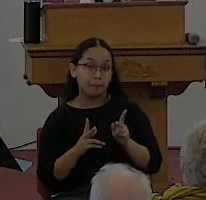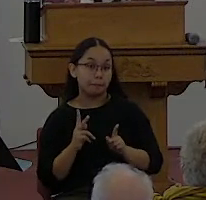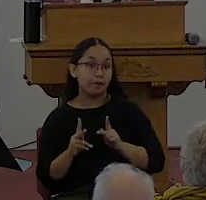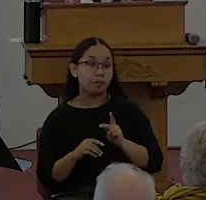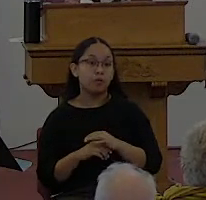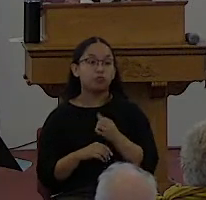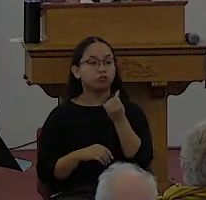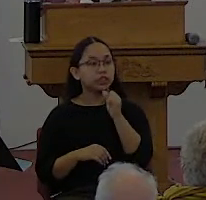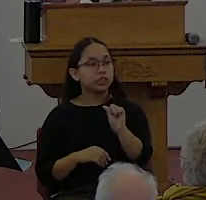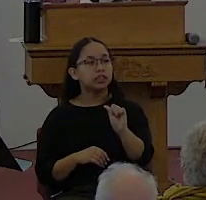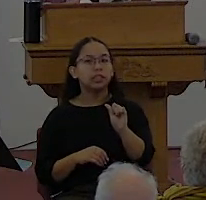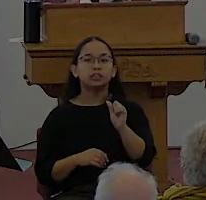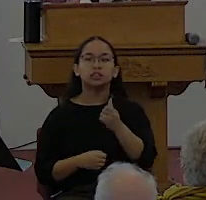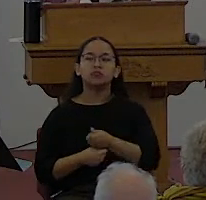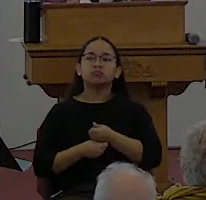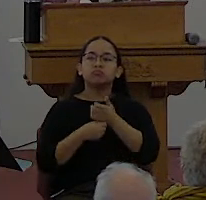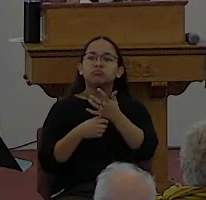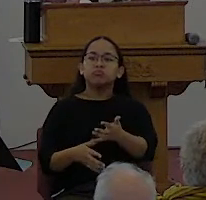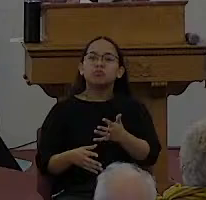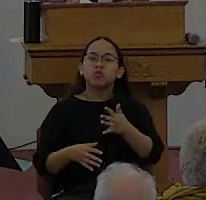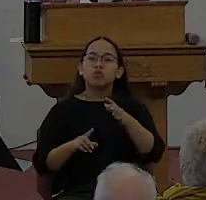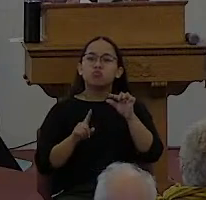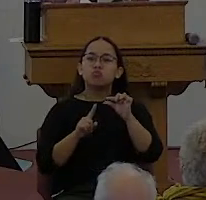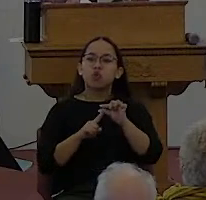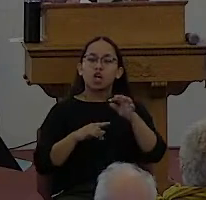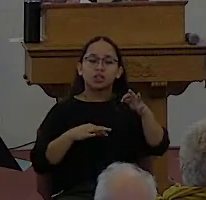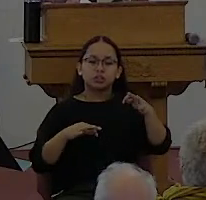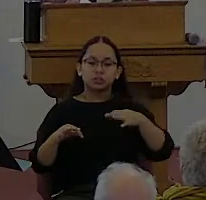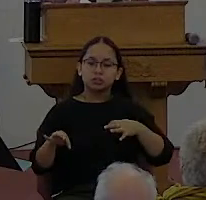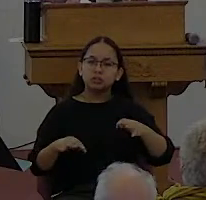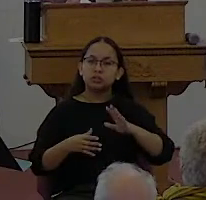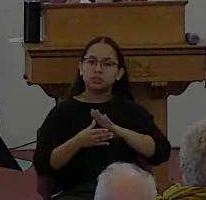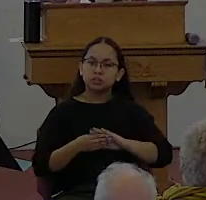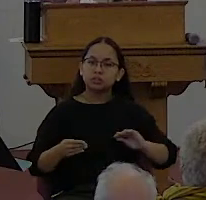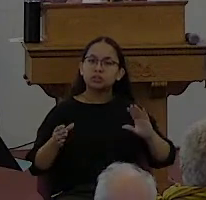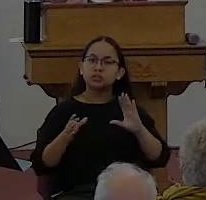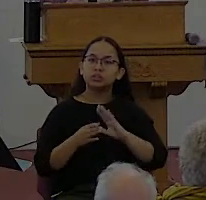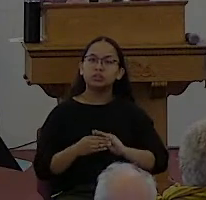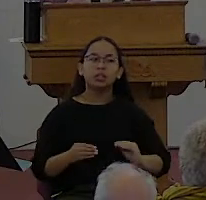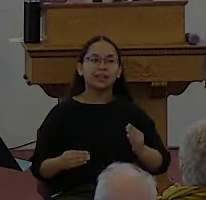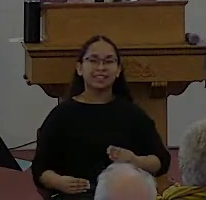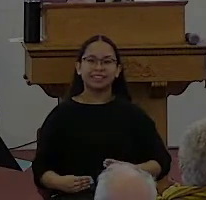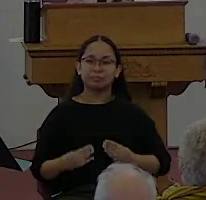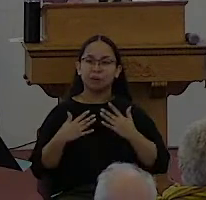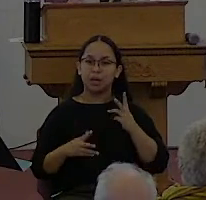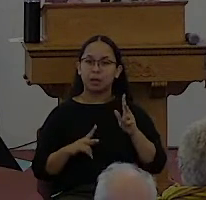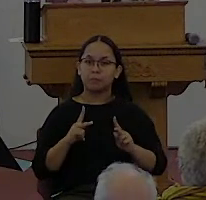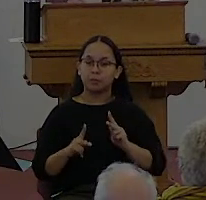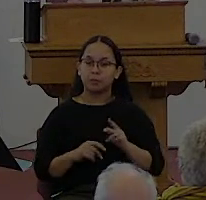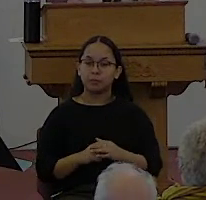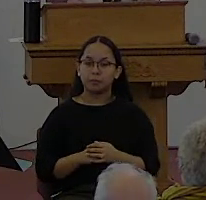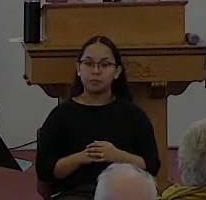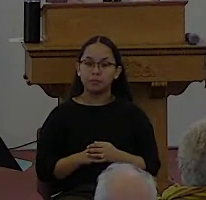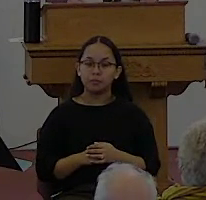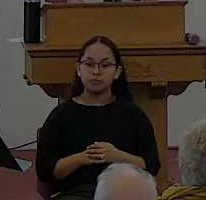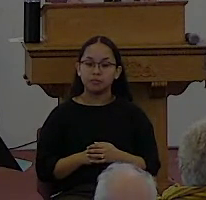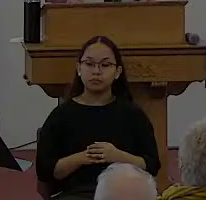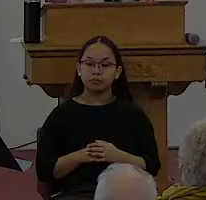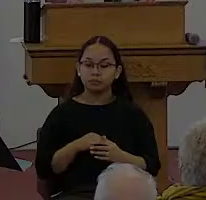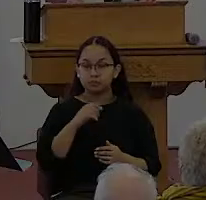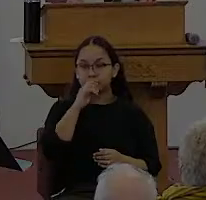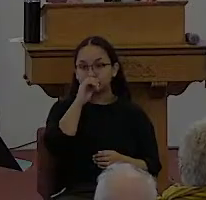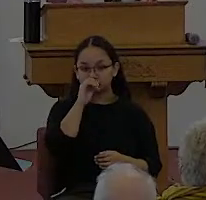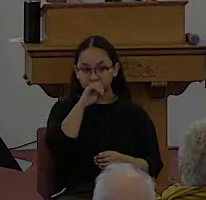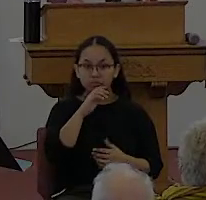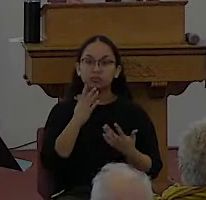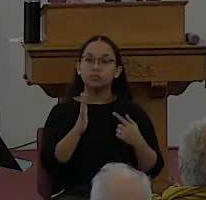through words. Words that inspire people. Such are the words of